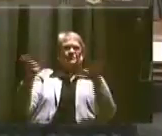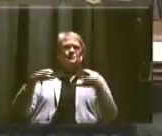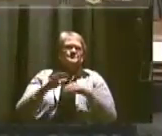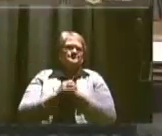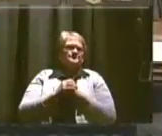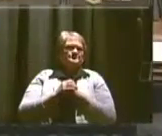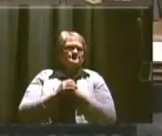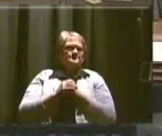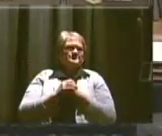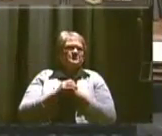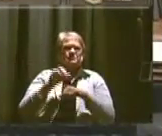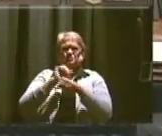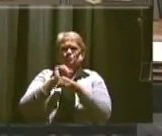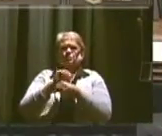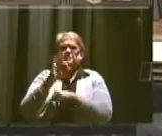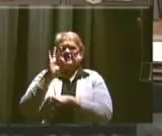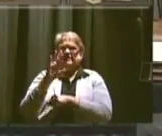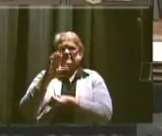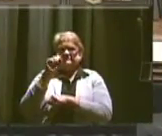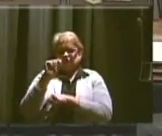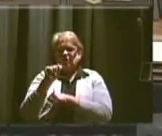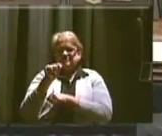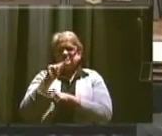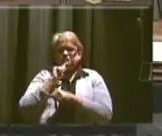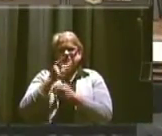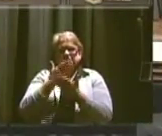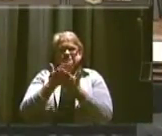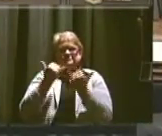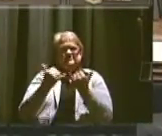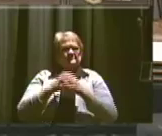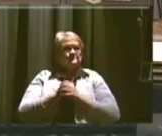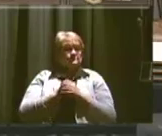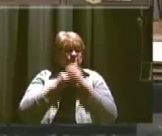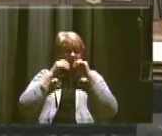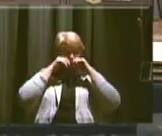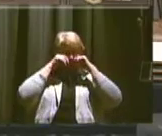you. Let's see, do we need to go to the other side for a moment, or?